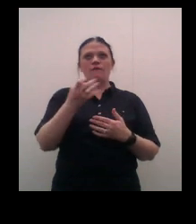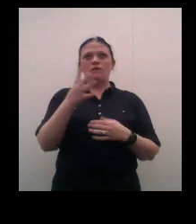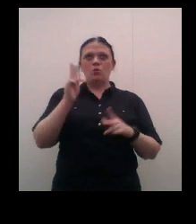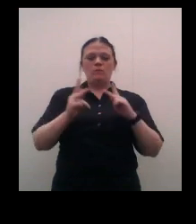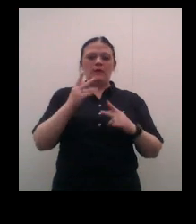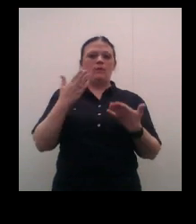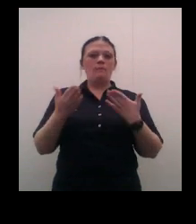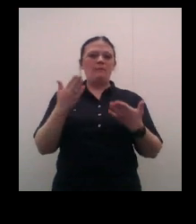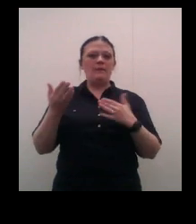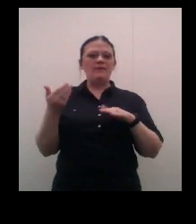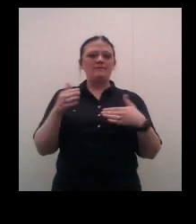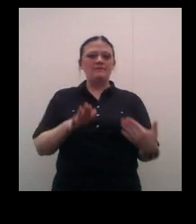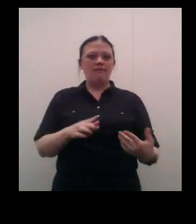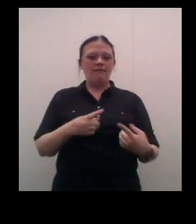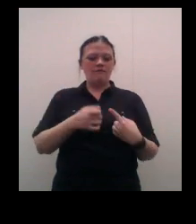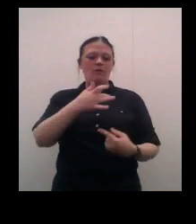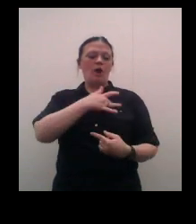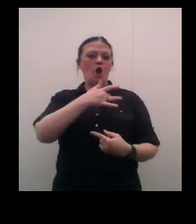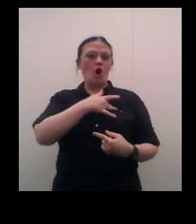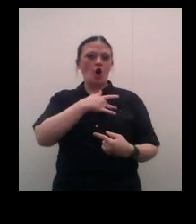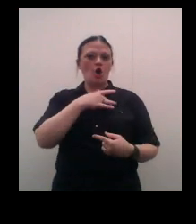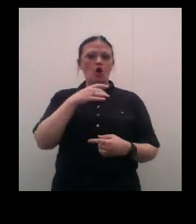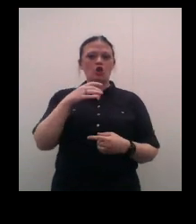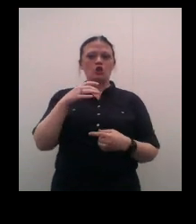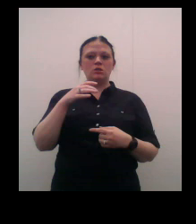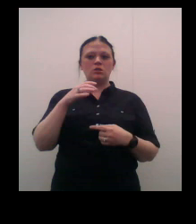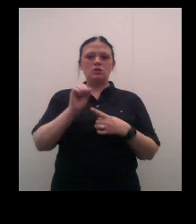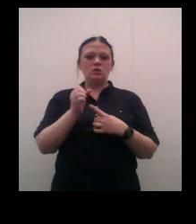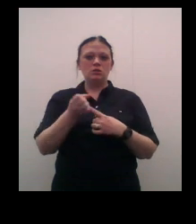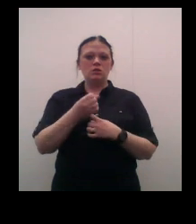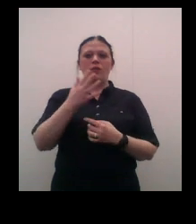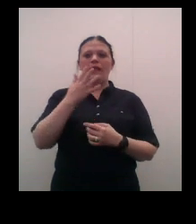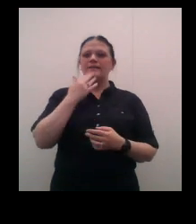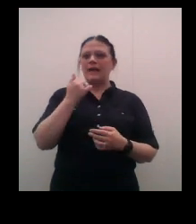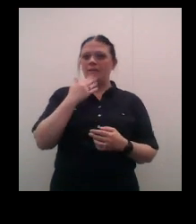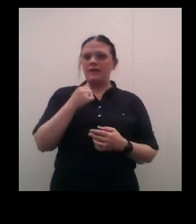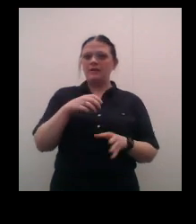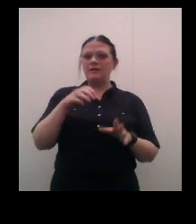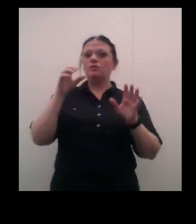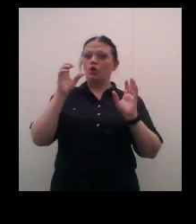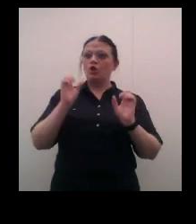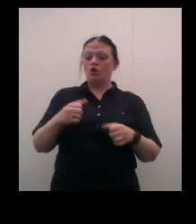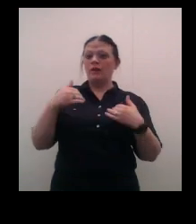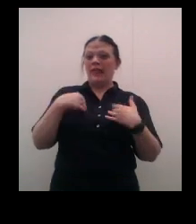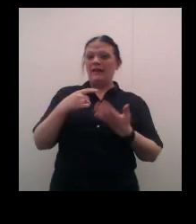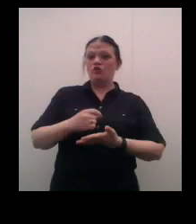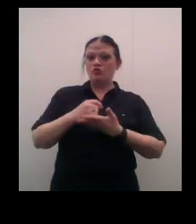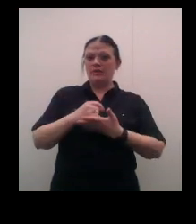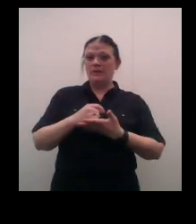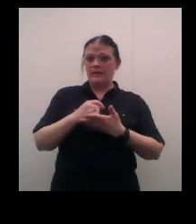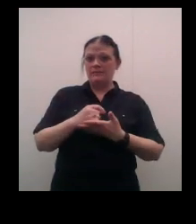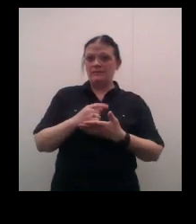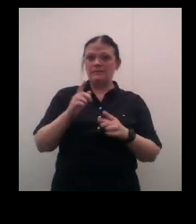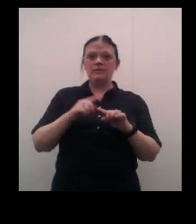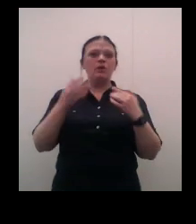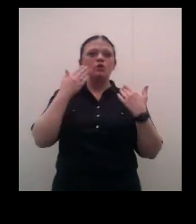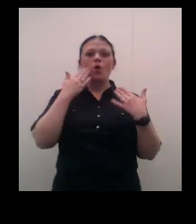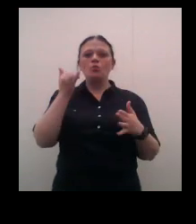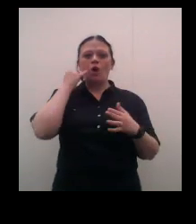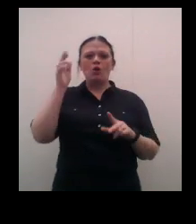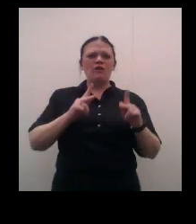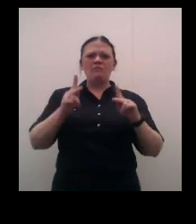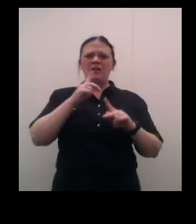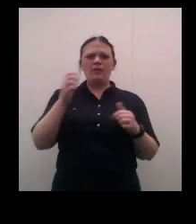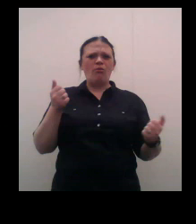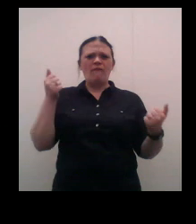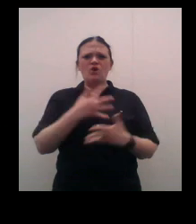of weeks from a heart condition or something else like diabetes that could have been treated, should have been treated, but we don't know if people are